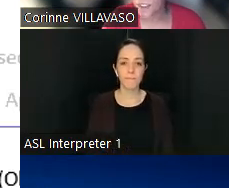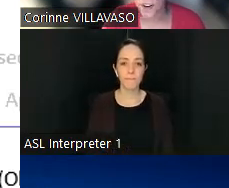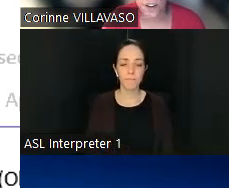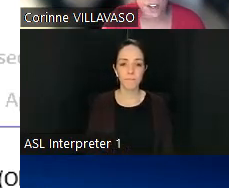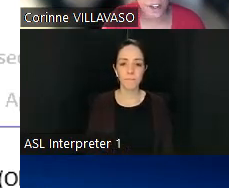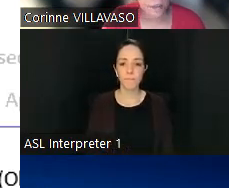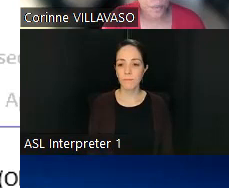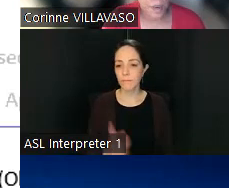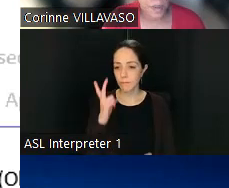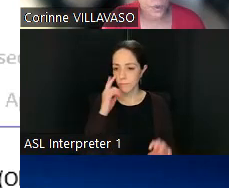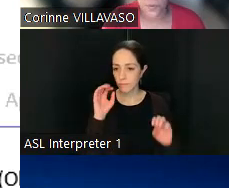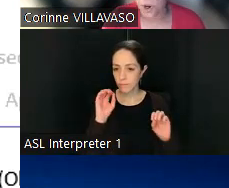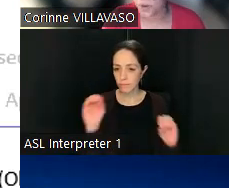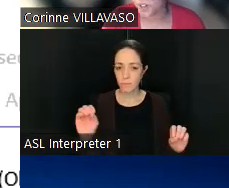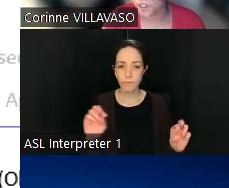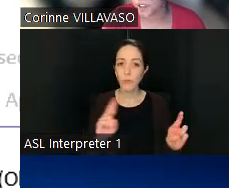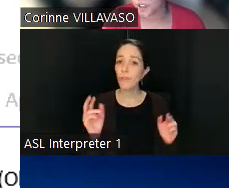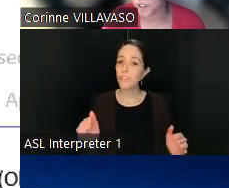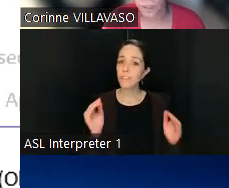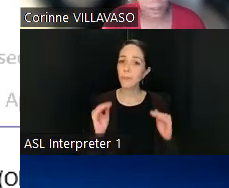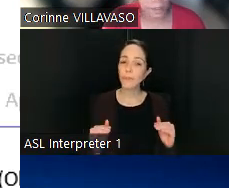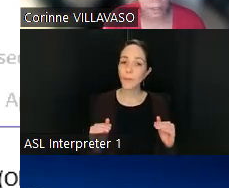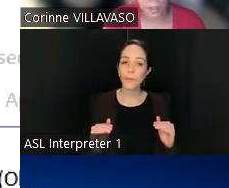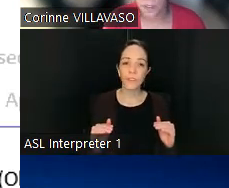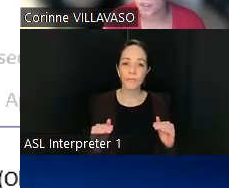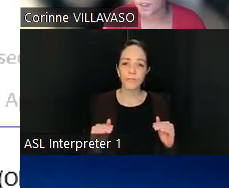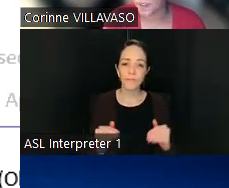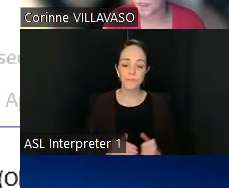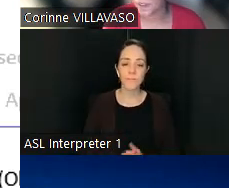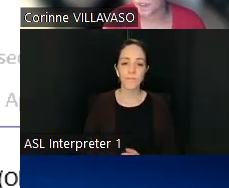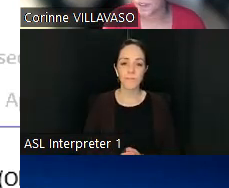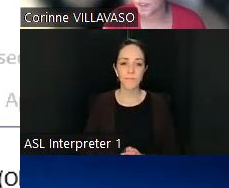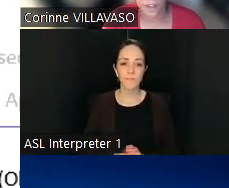Seeing that there are none, may we move forward?